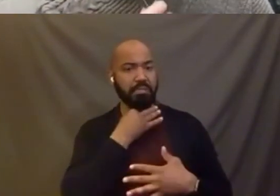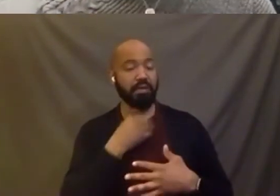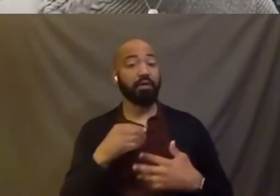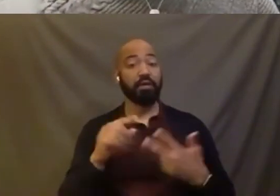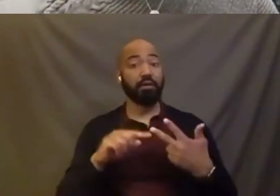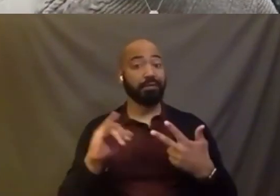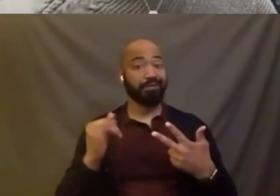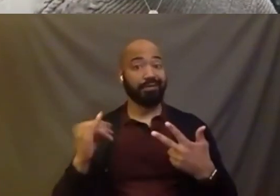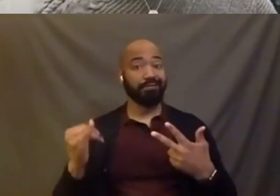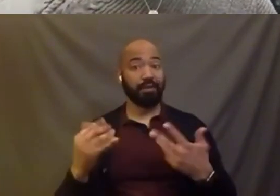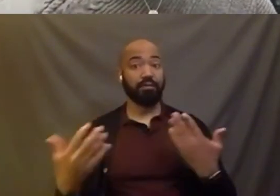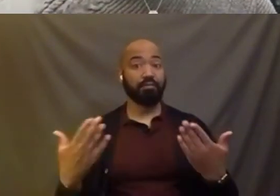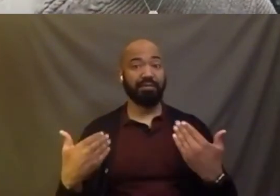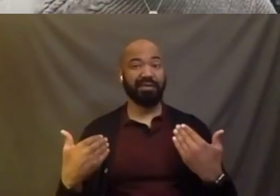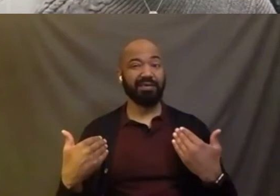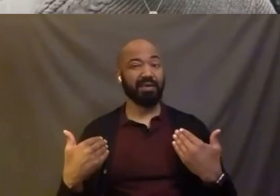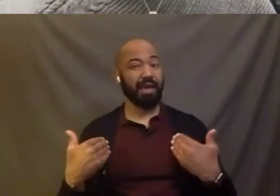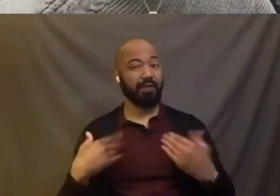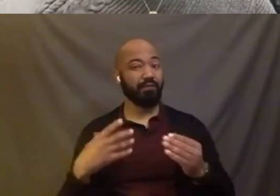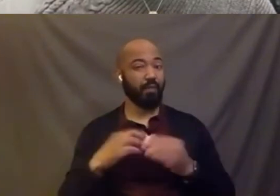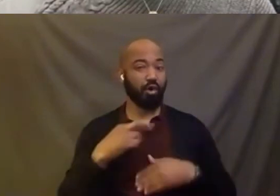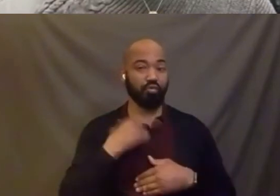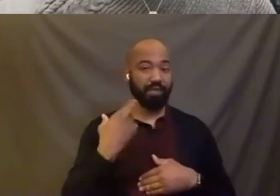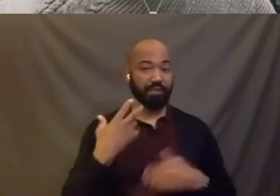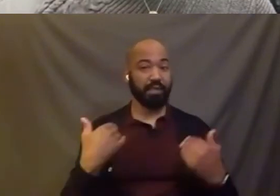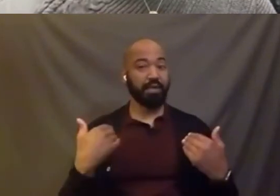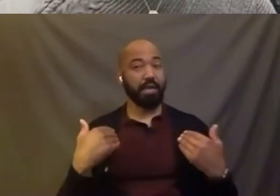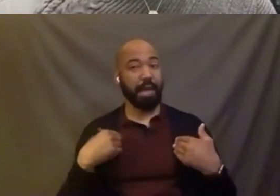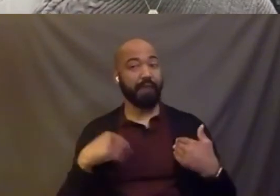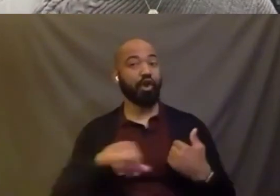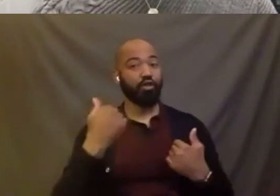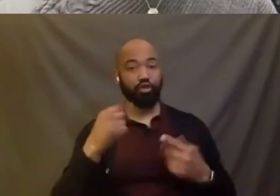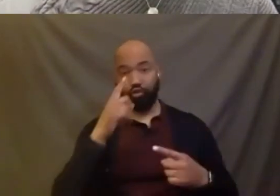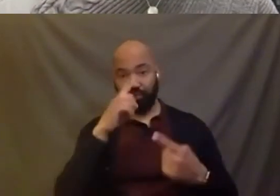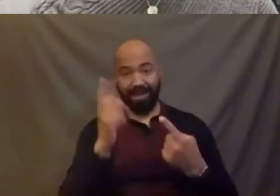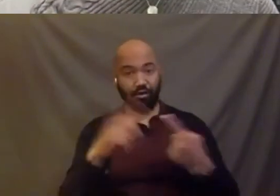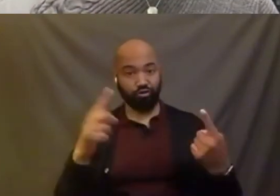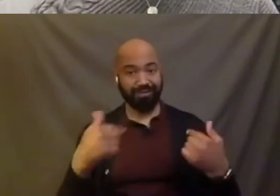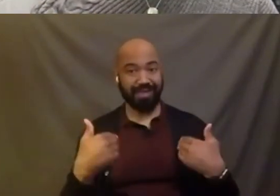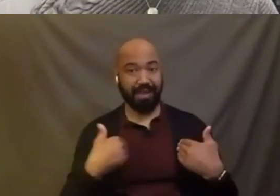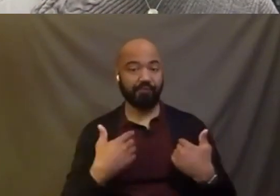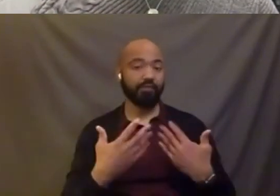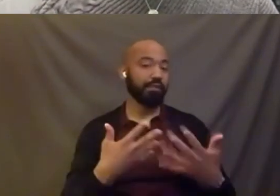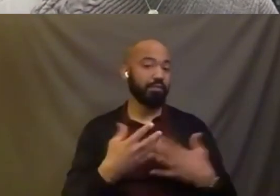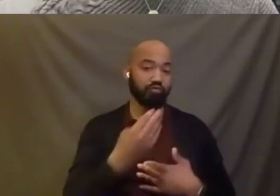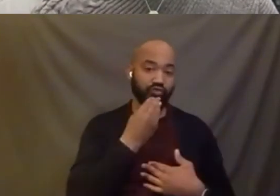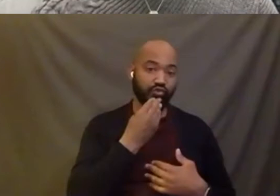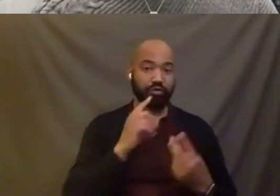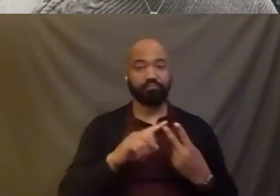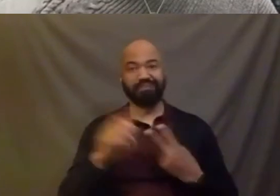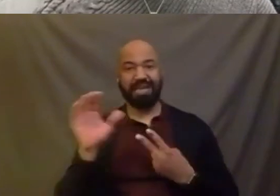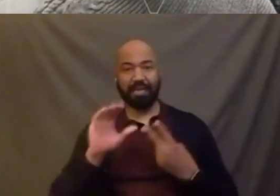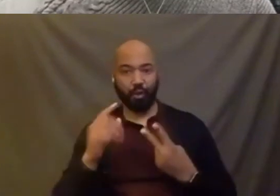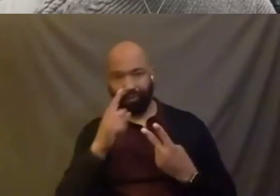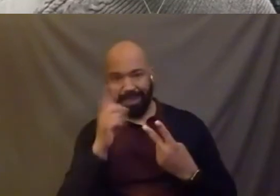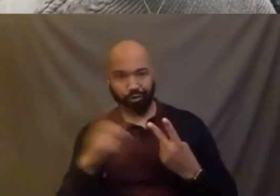be possibly more risky for folks that do have other kind of allergies, whether they be food allergies or chemical allergies,